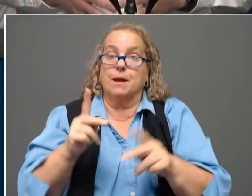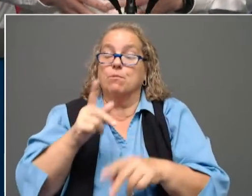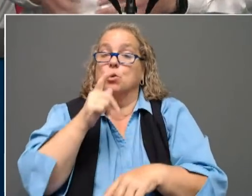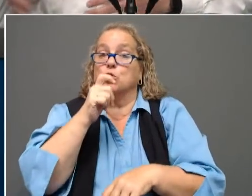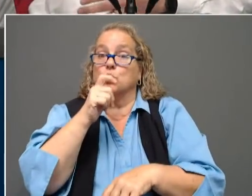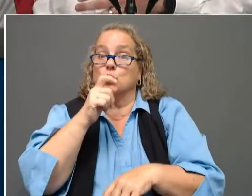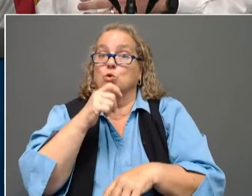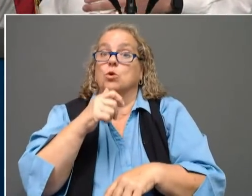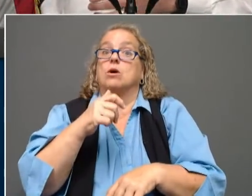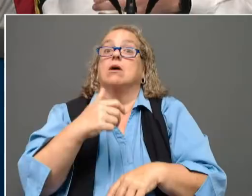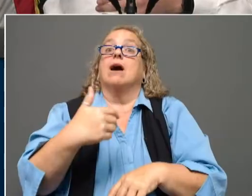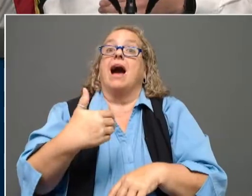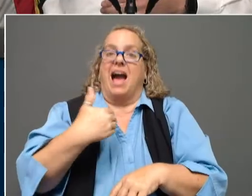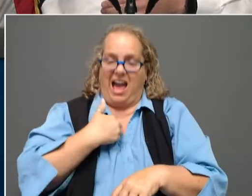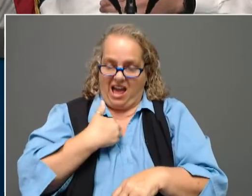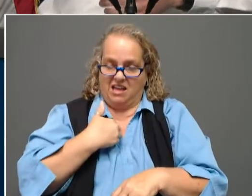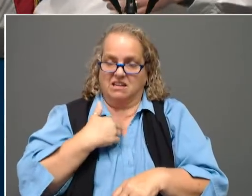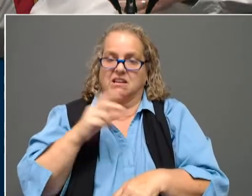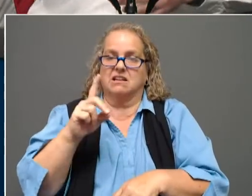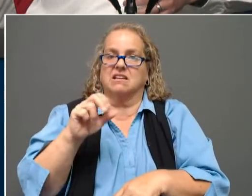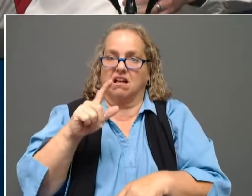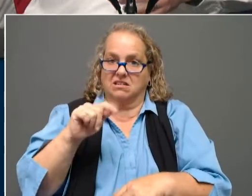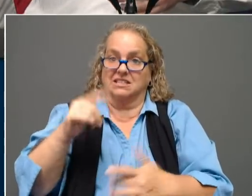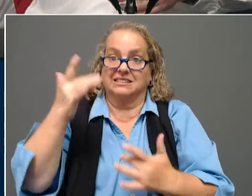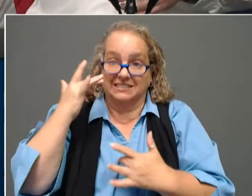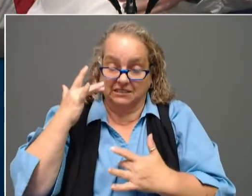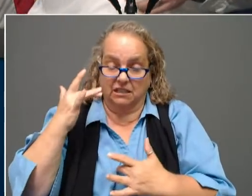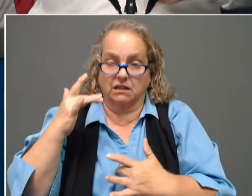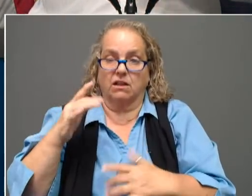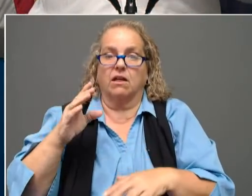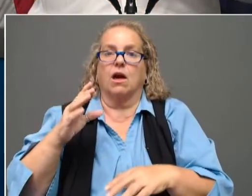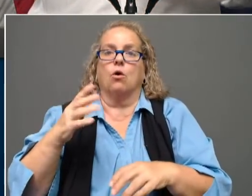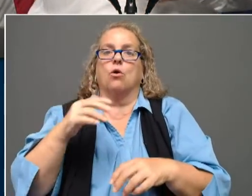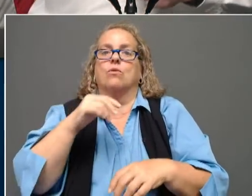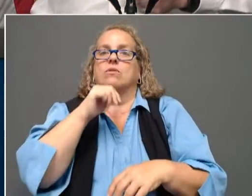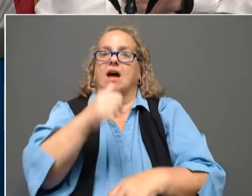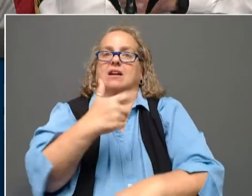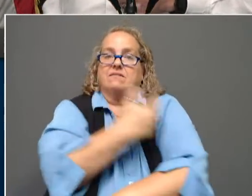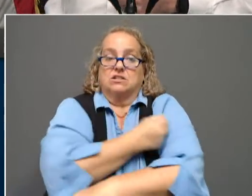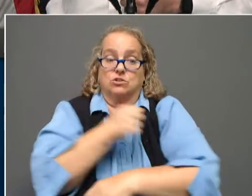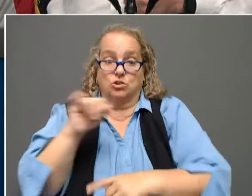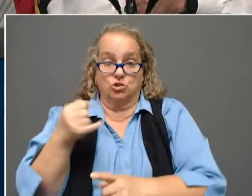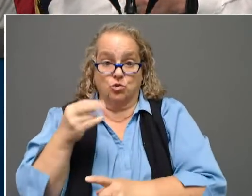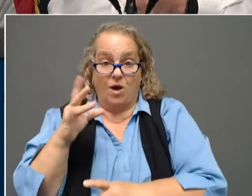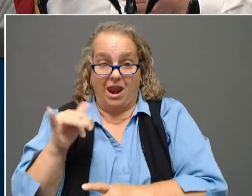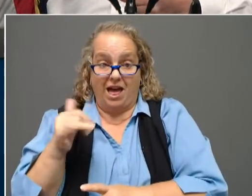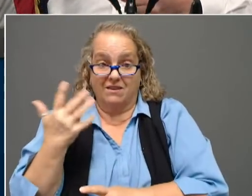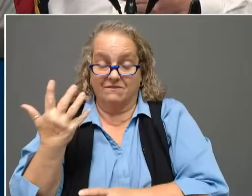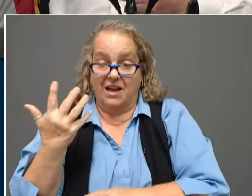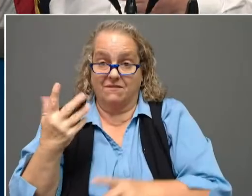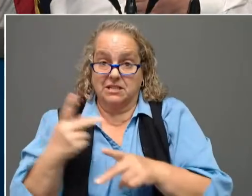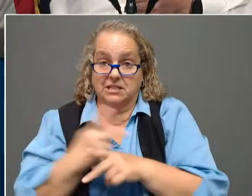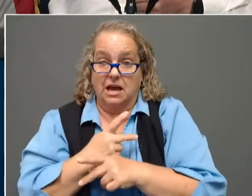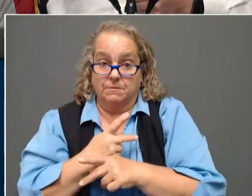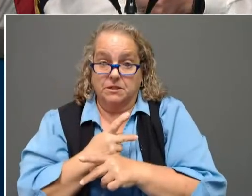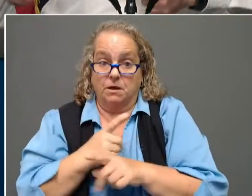than vaccinated. In July, it's about 5 times, give or take. I'm rounding here. But what you see is the growth is happening